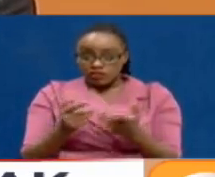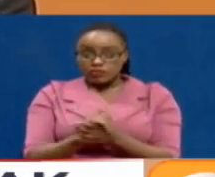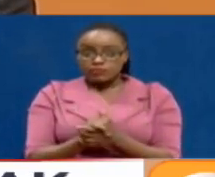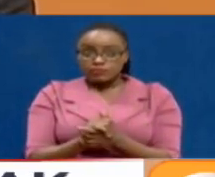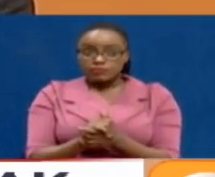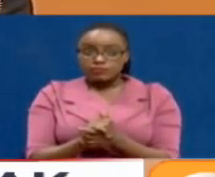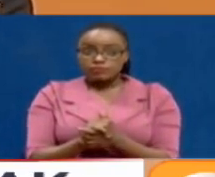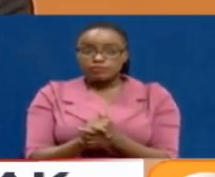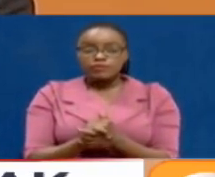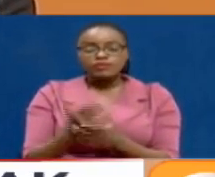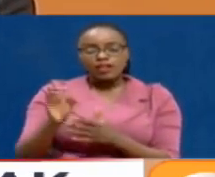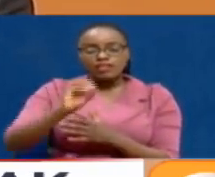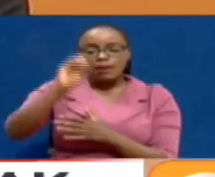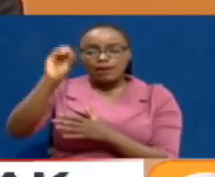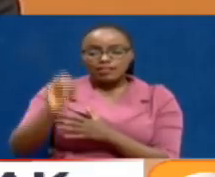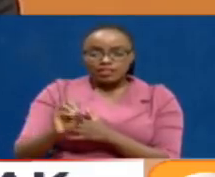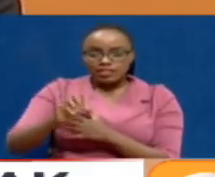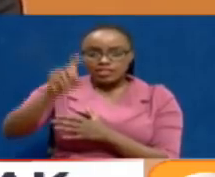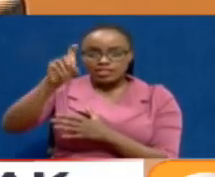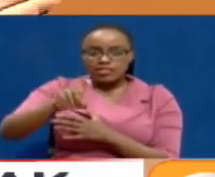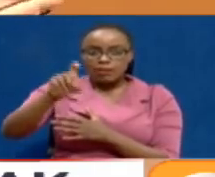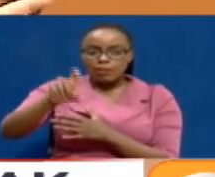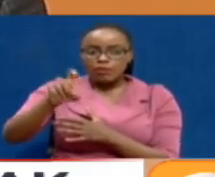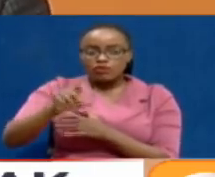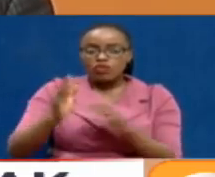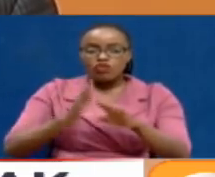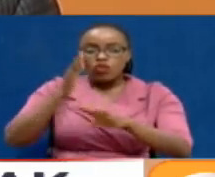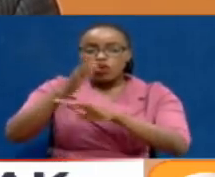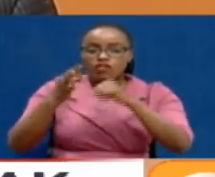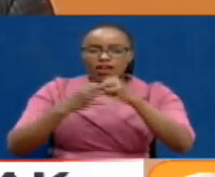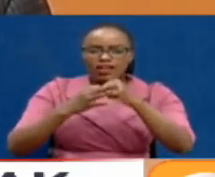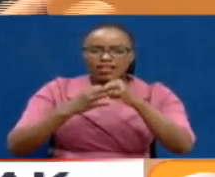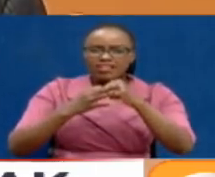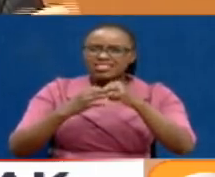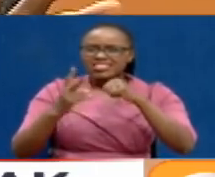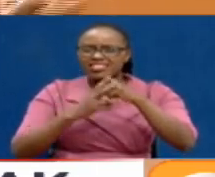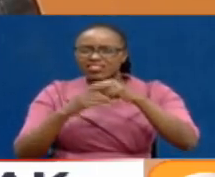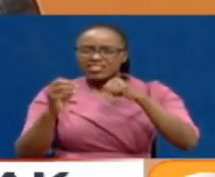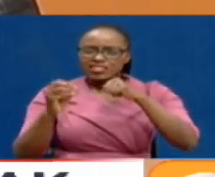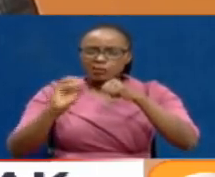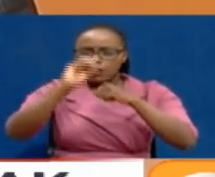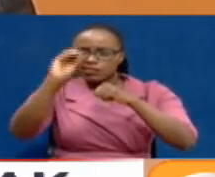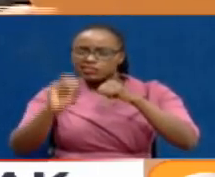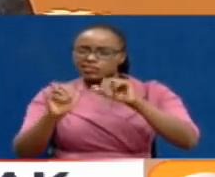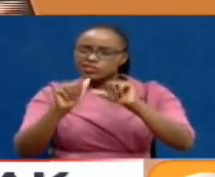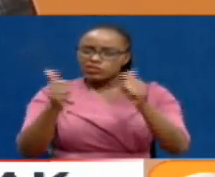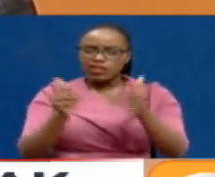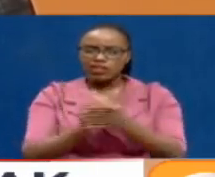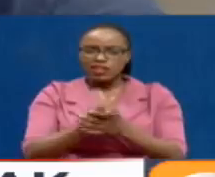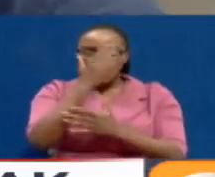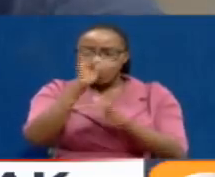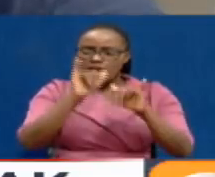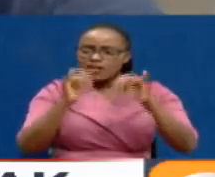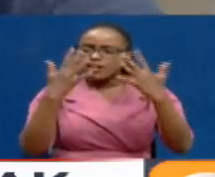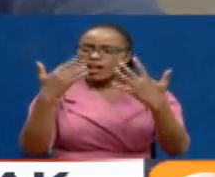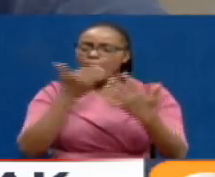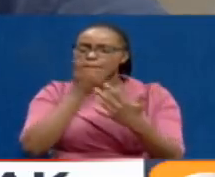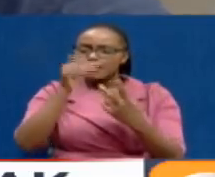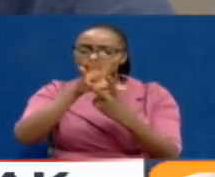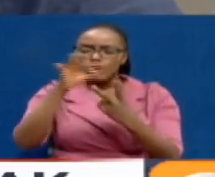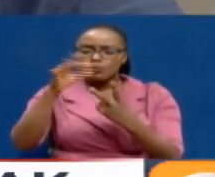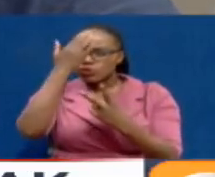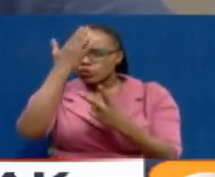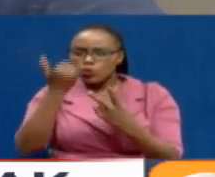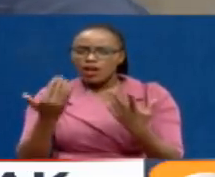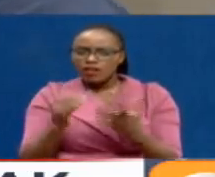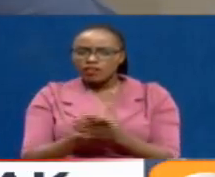based, and the percentage should be, is it more than 85? 70 is good. 70 Why is washing hands a better option?